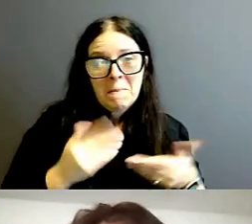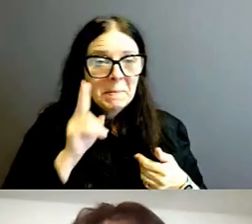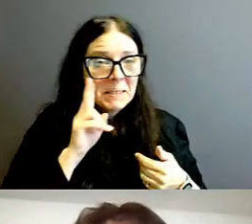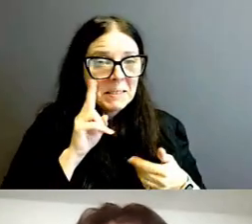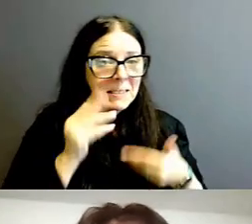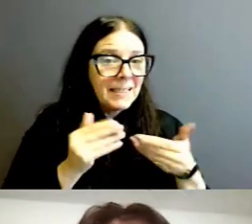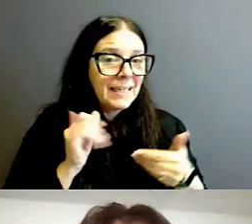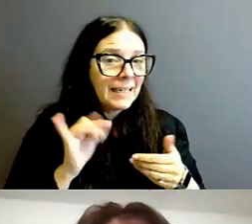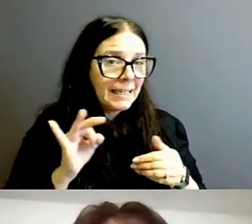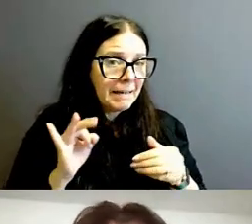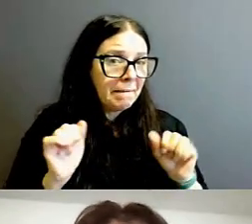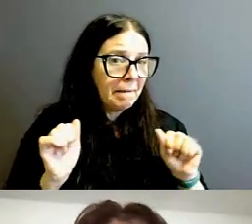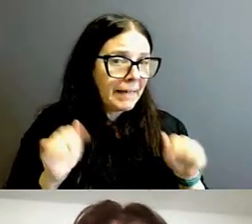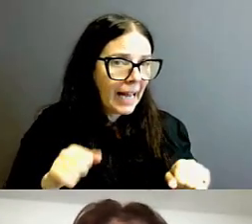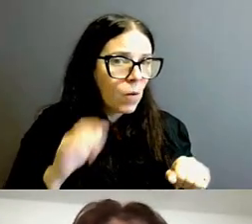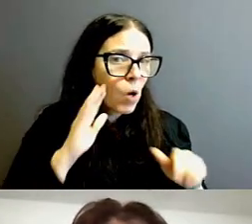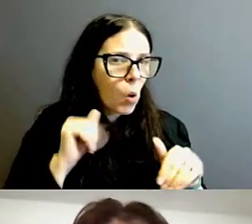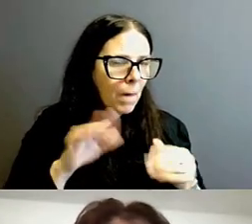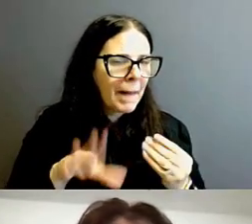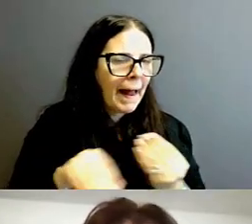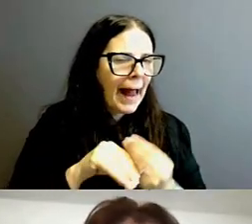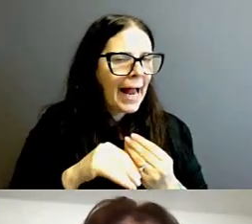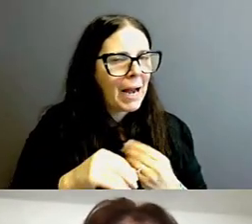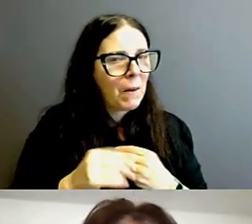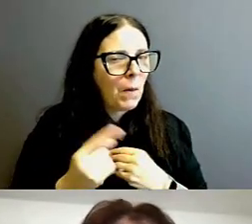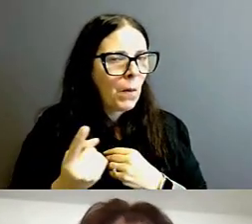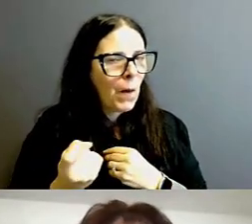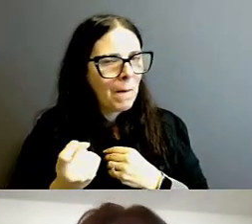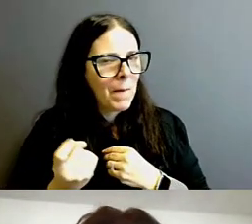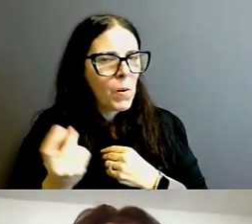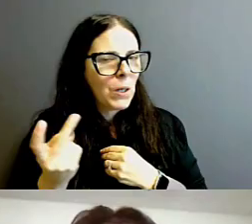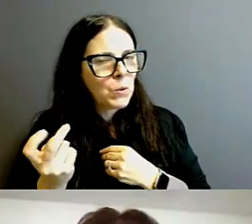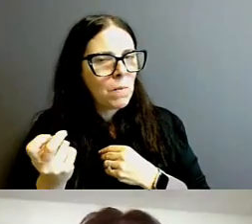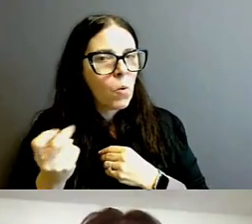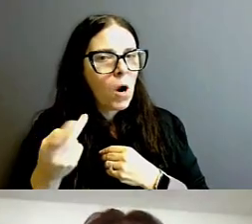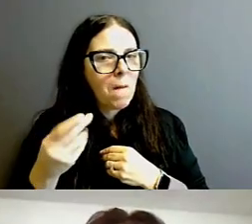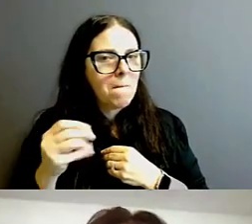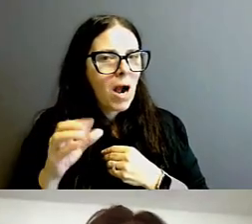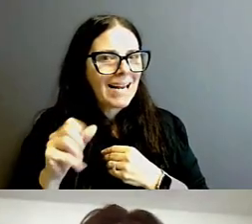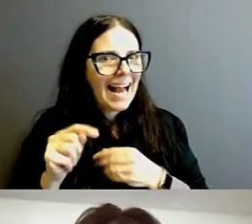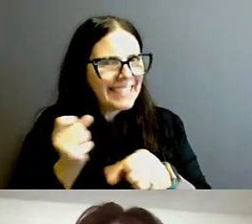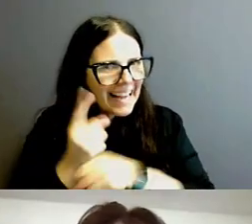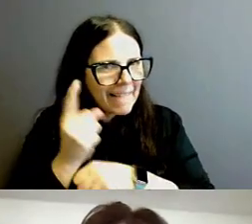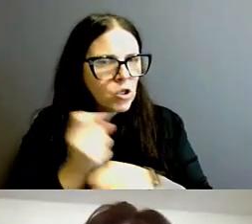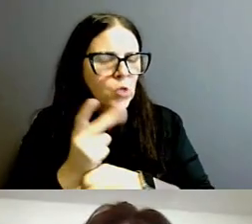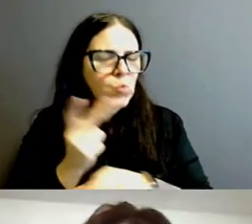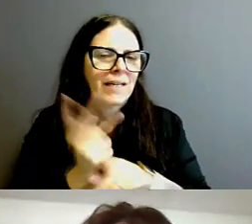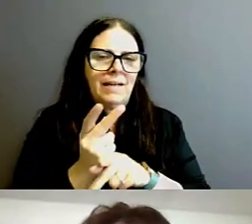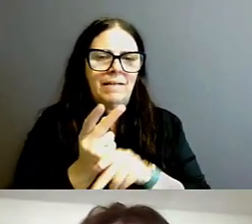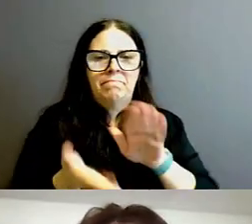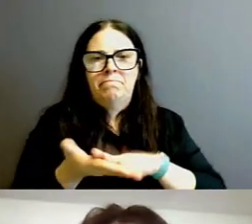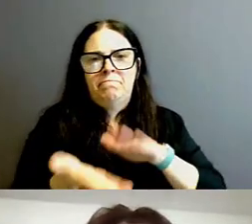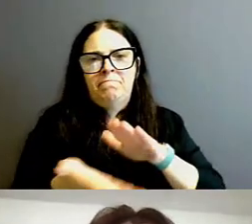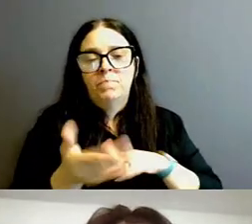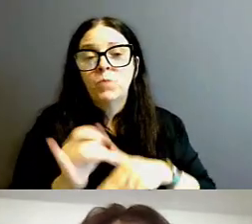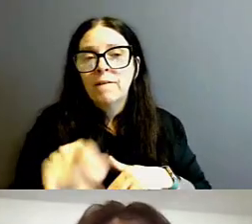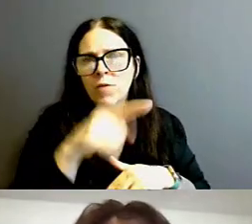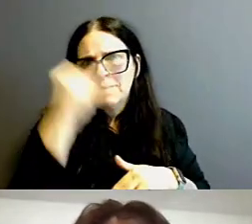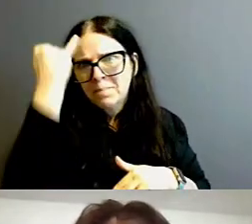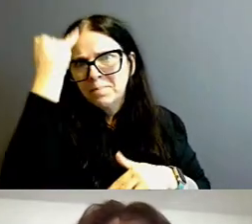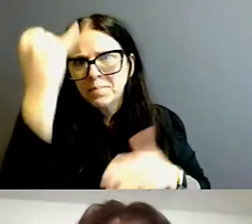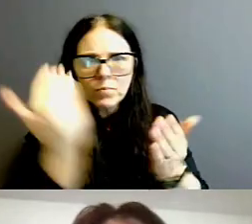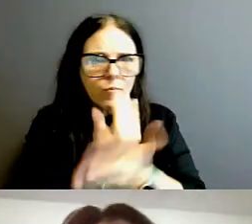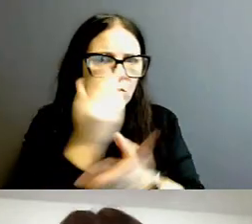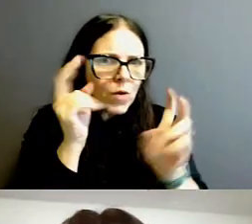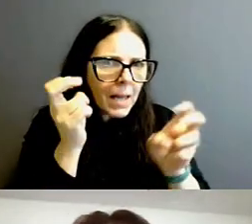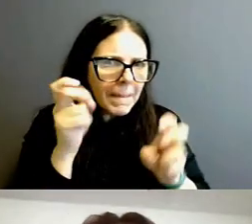We're hoping to do one or two more podcasts every year just to keep it going. So if you come up with a new topic, say, oh, you know what, we need